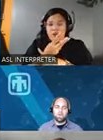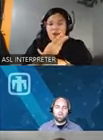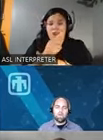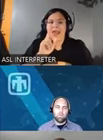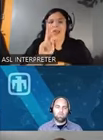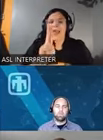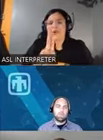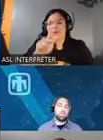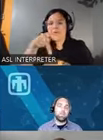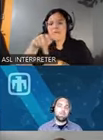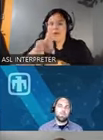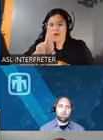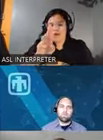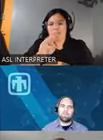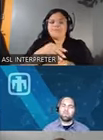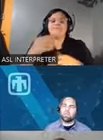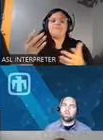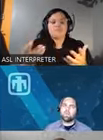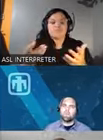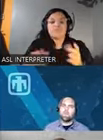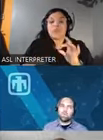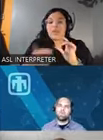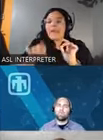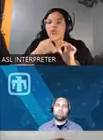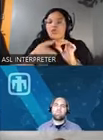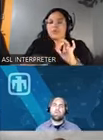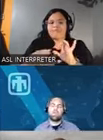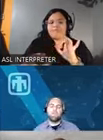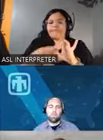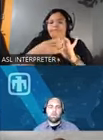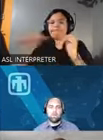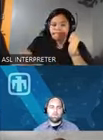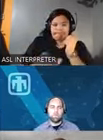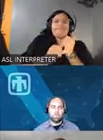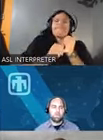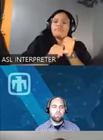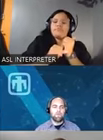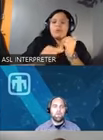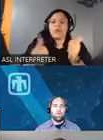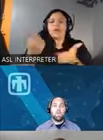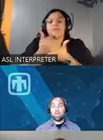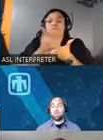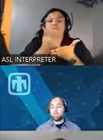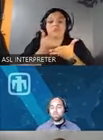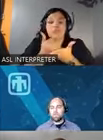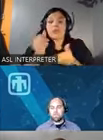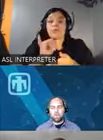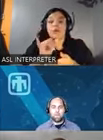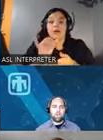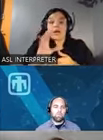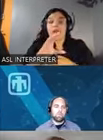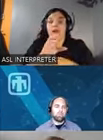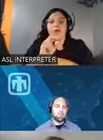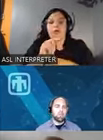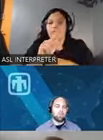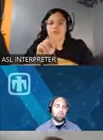faculty, resulting in this subcontract. Basically, we got inputs for areas that they could help contribute to. And the contract has just gone